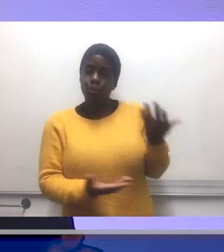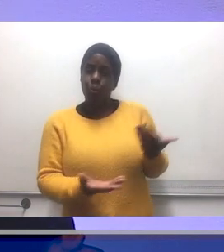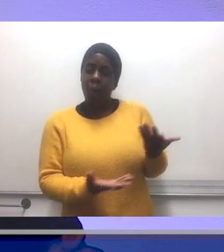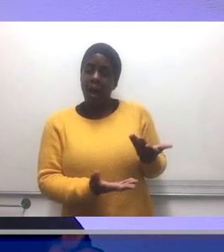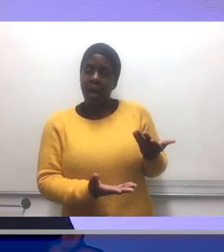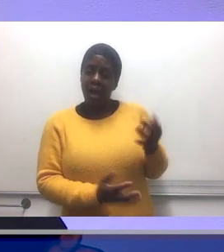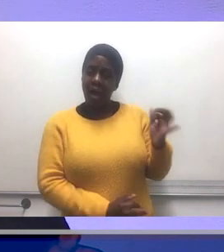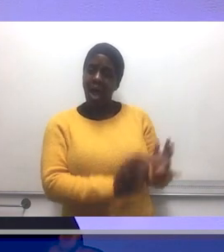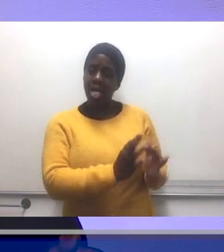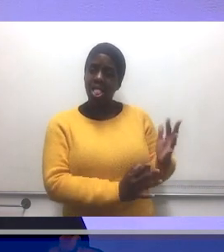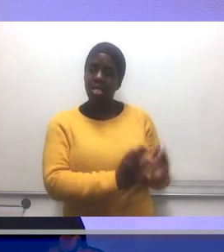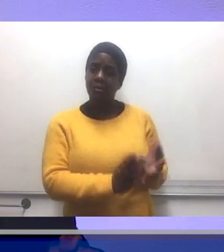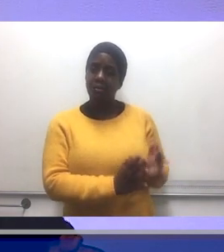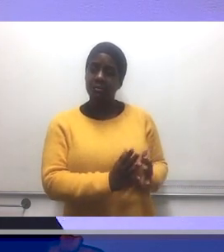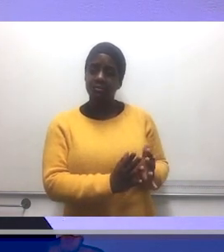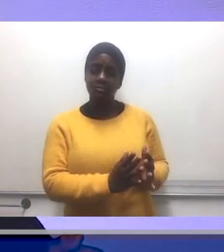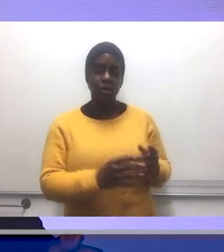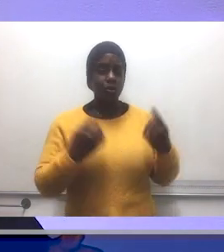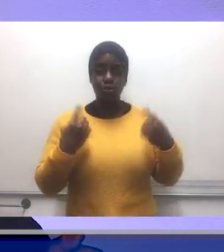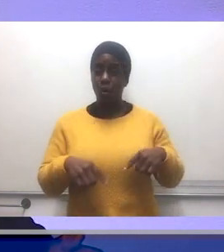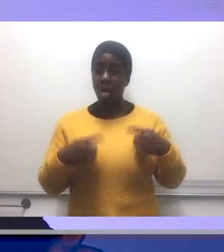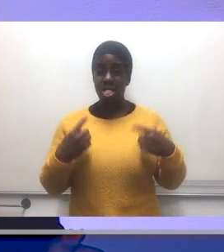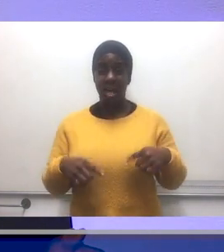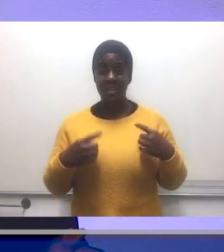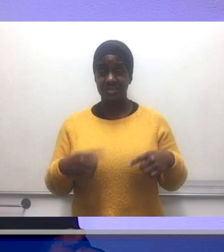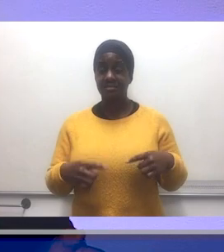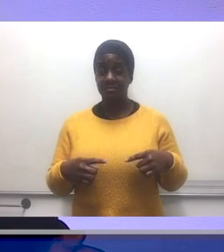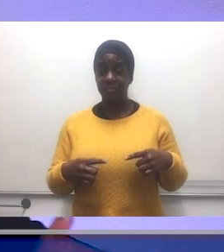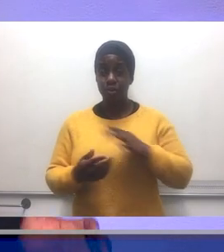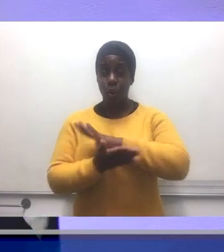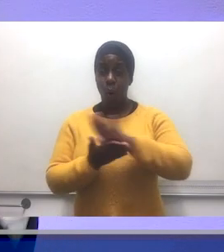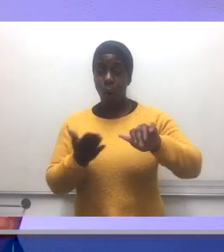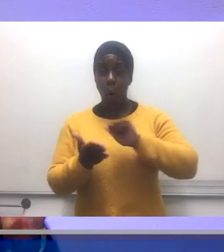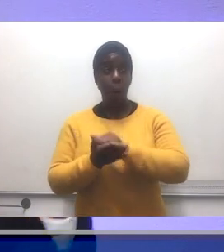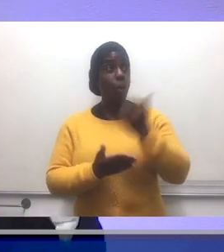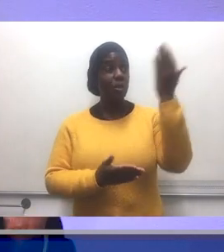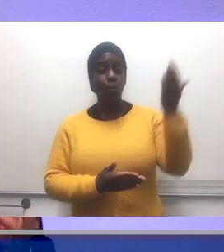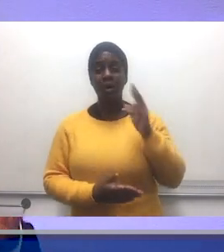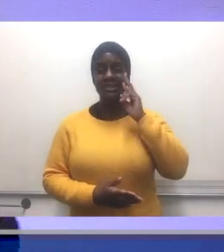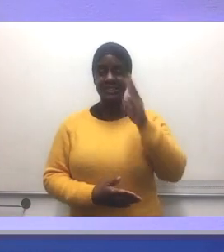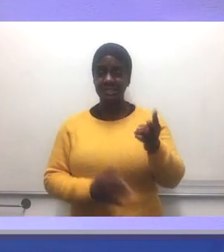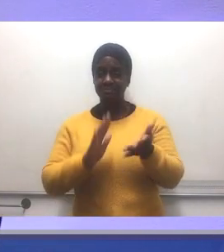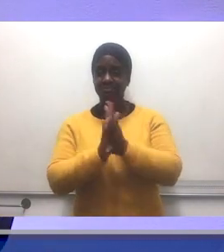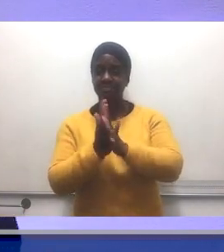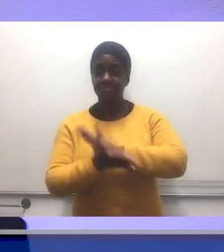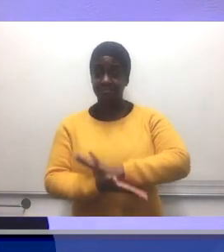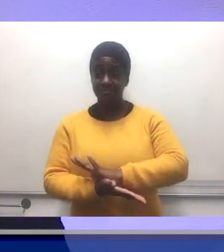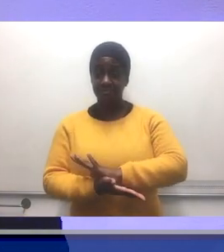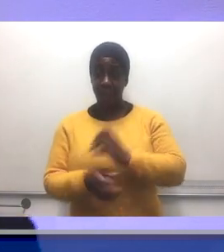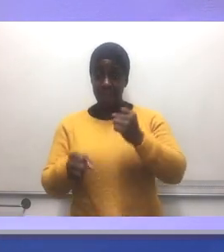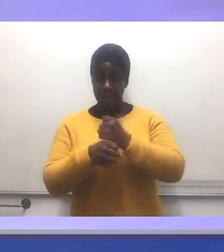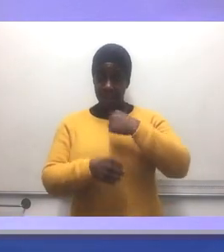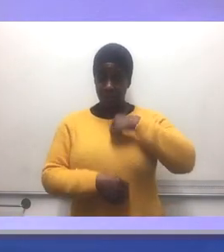or let your Holy One see corruption. You have made me know the path of